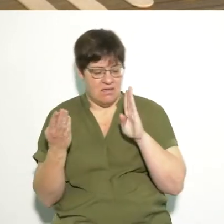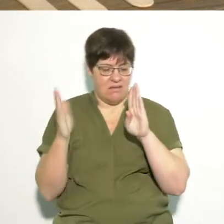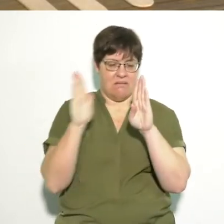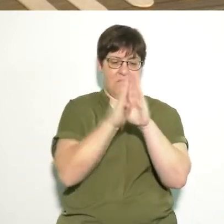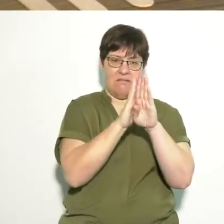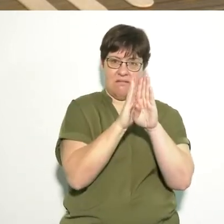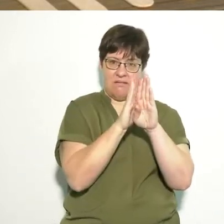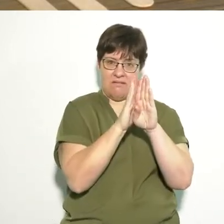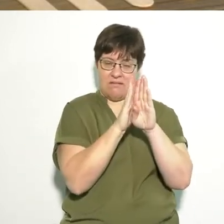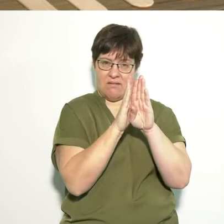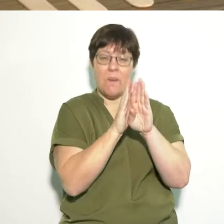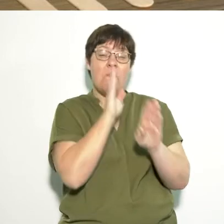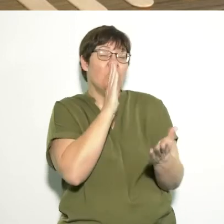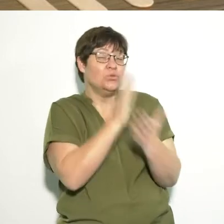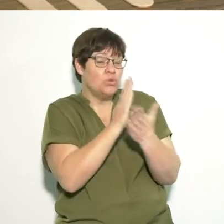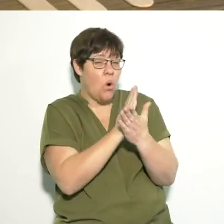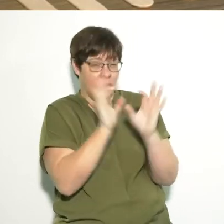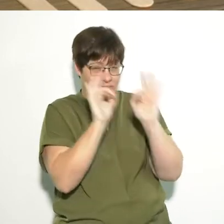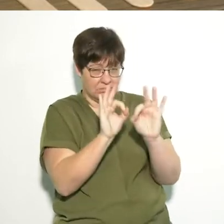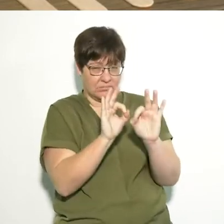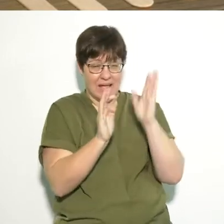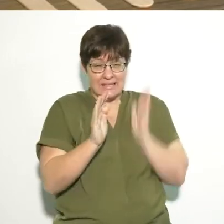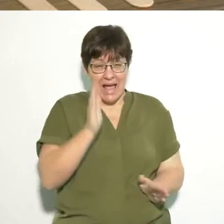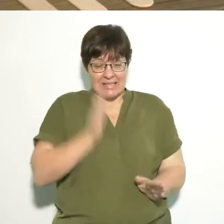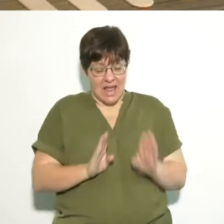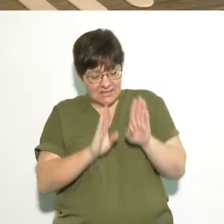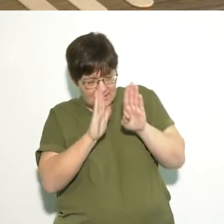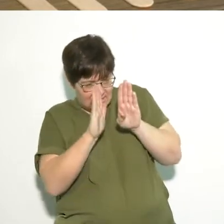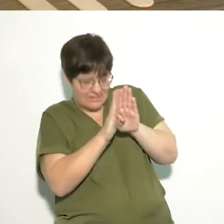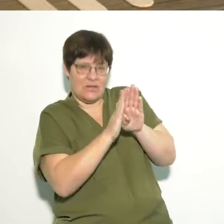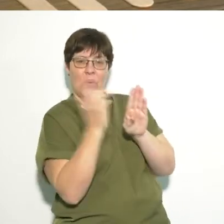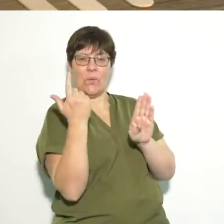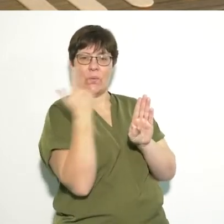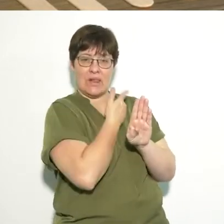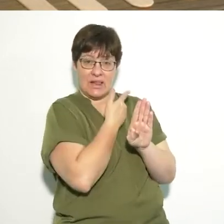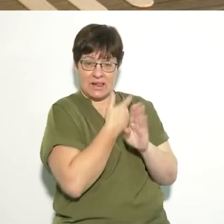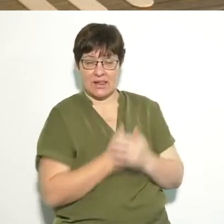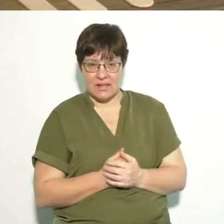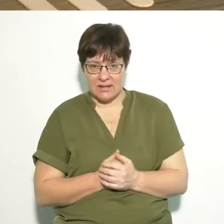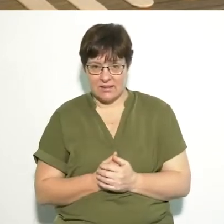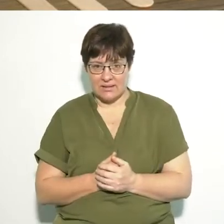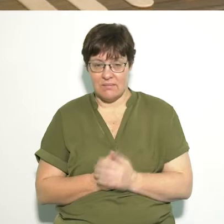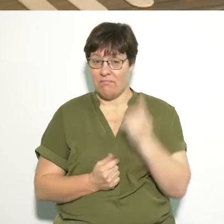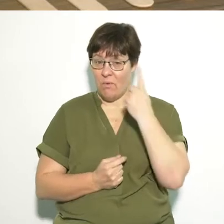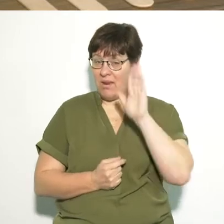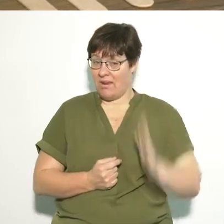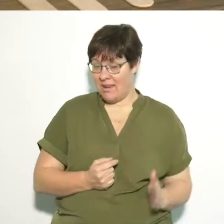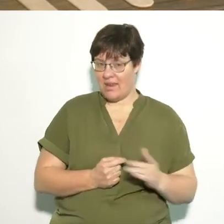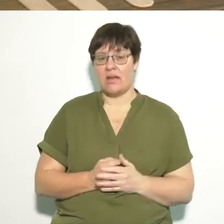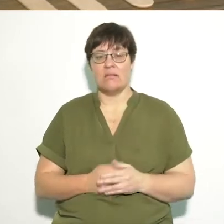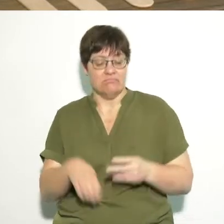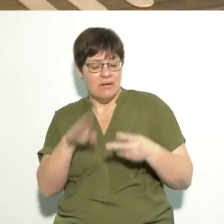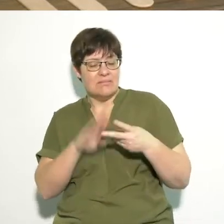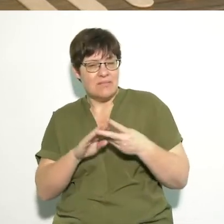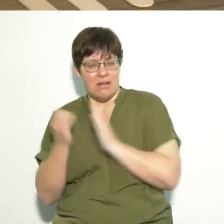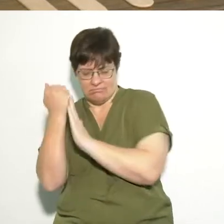side like that, and then you make sure that the 2 sides touch nicely together. So that's side number 1.